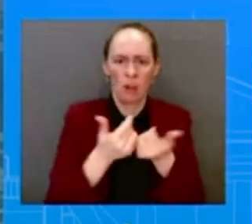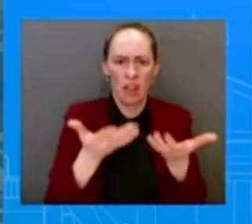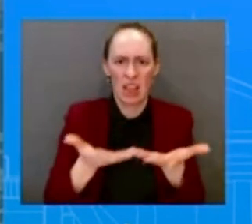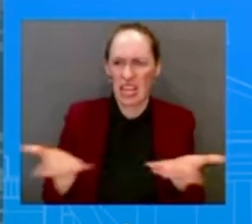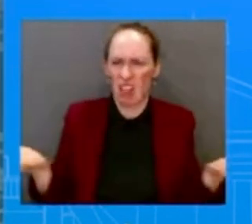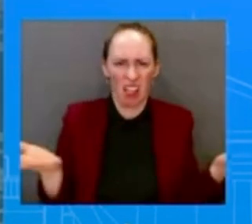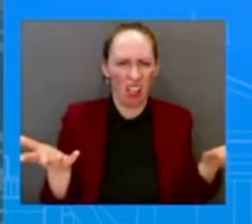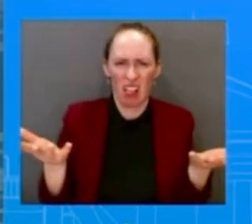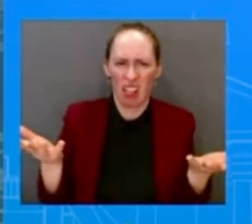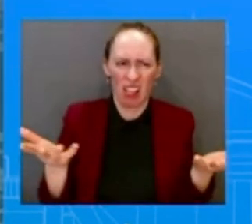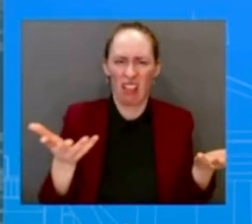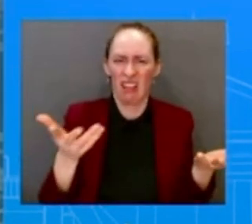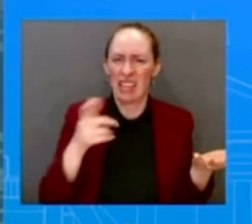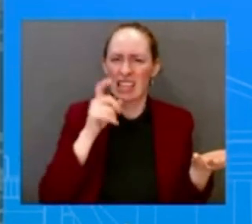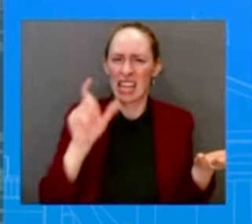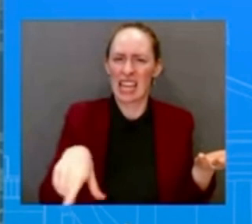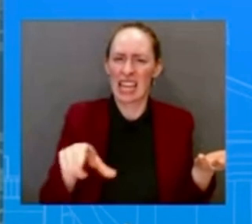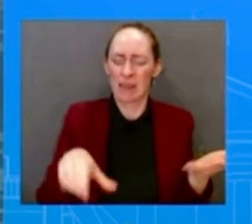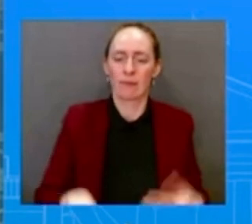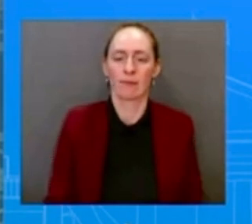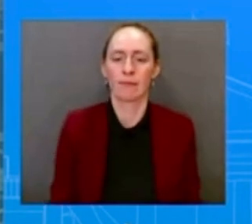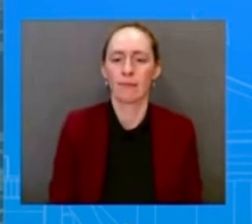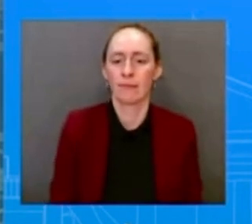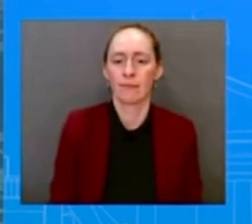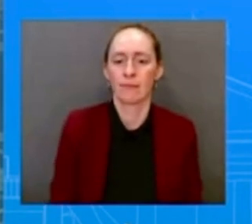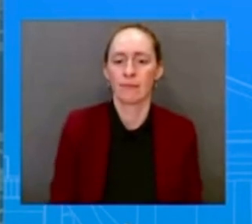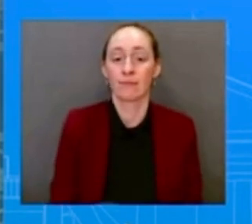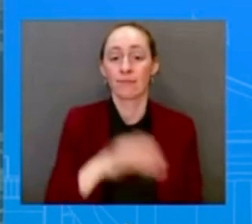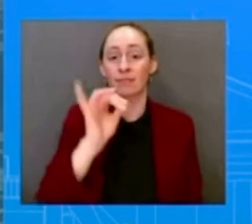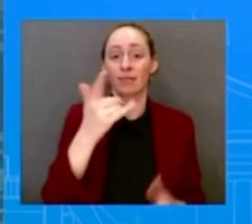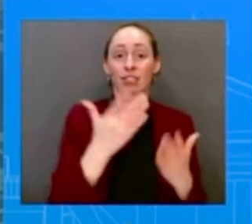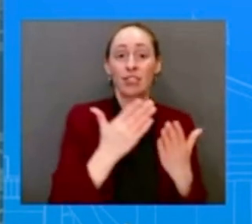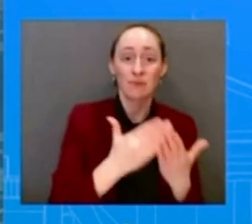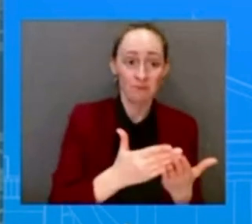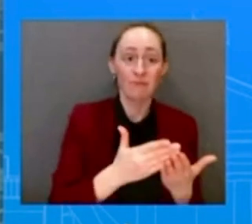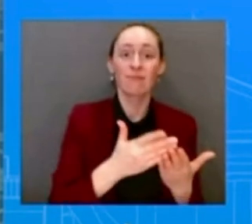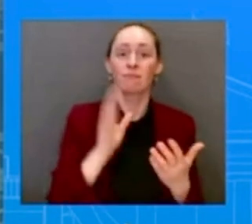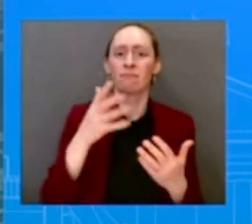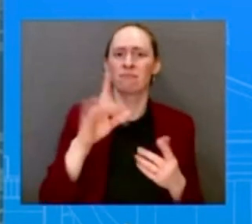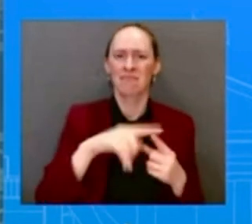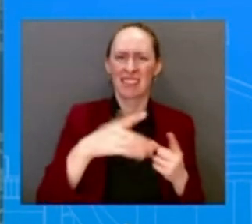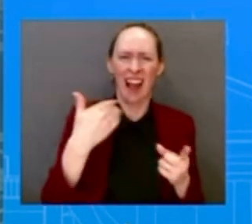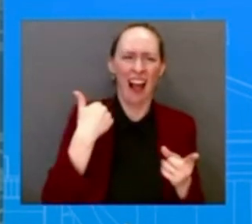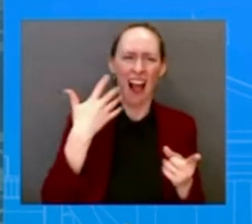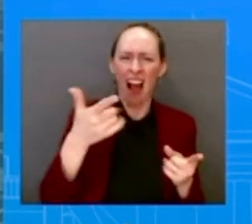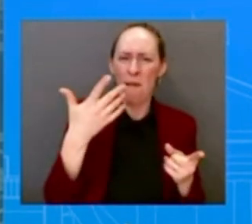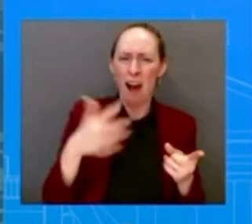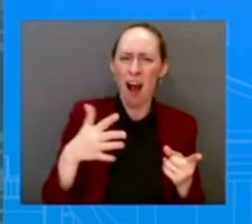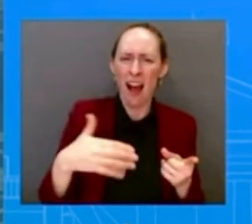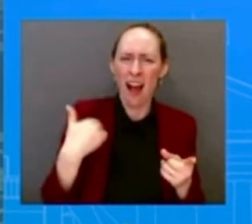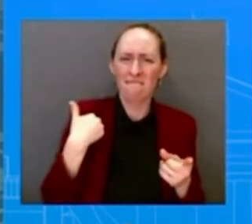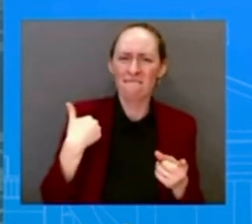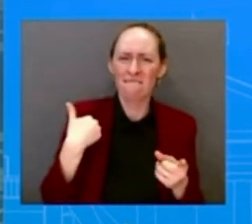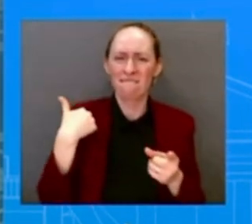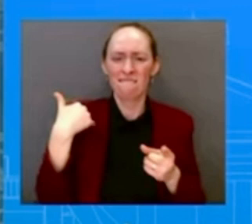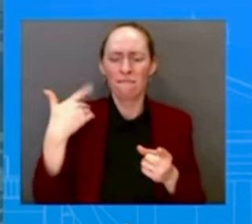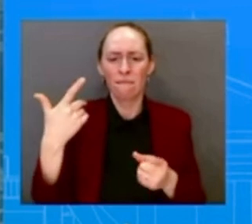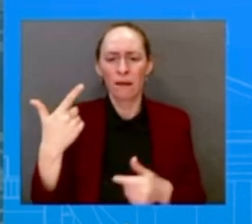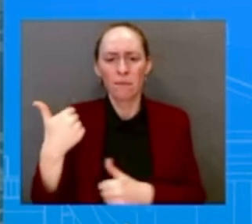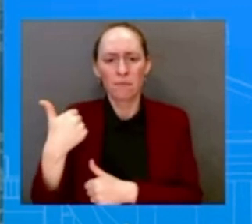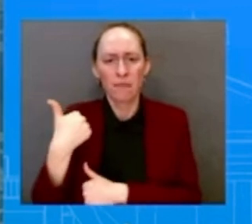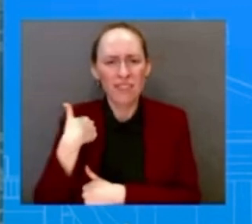there's a lot of military capability on the continent under the European commander's authority that could be used. But